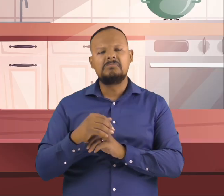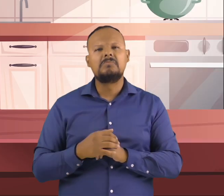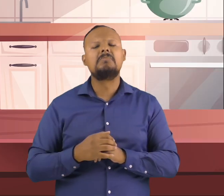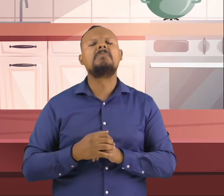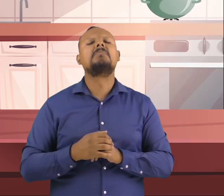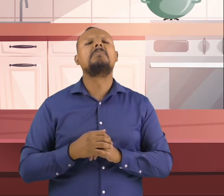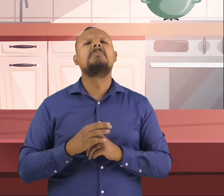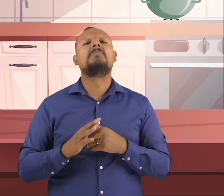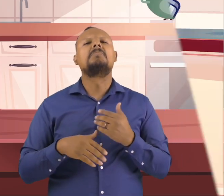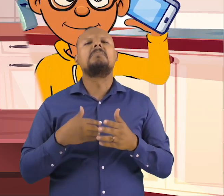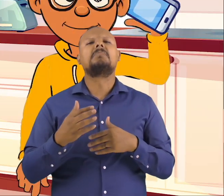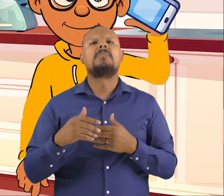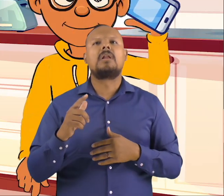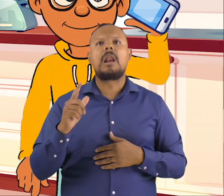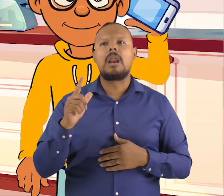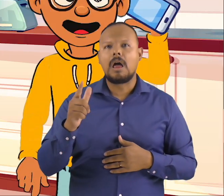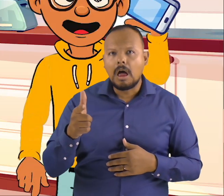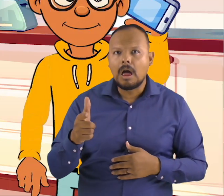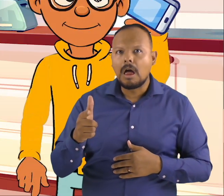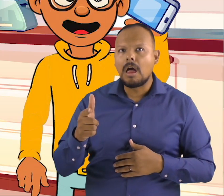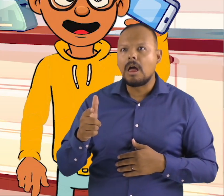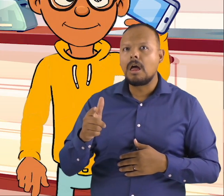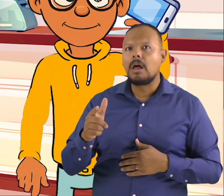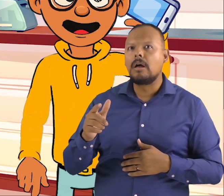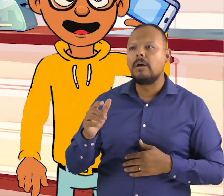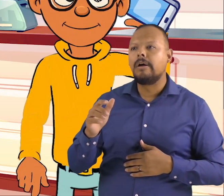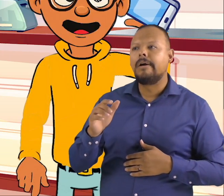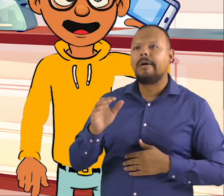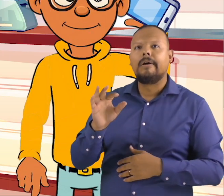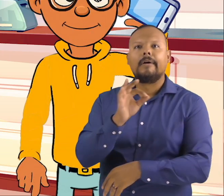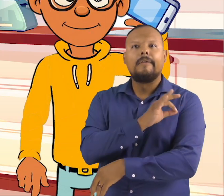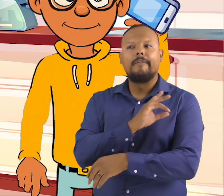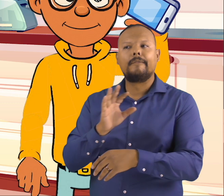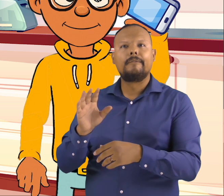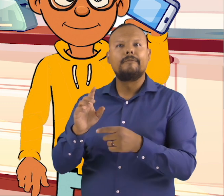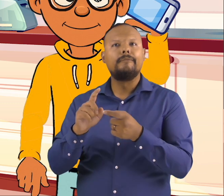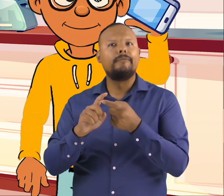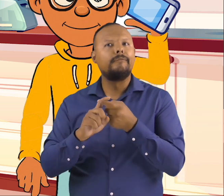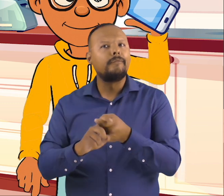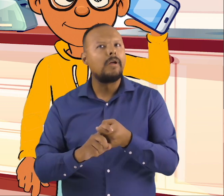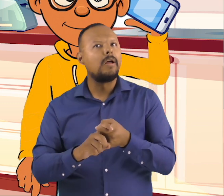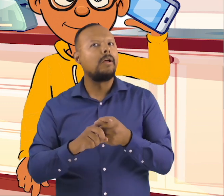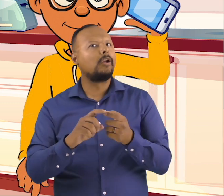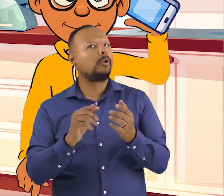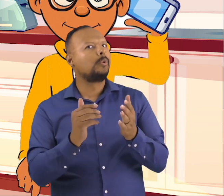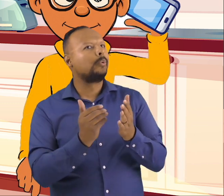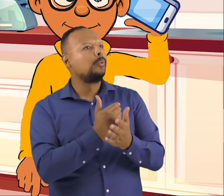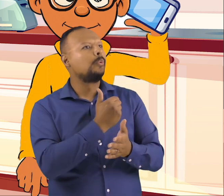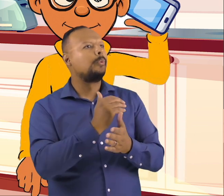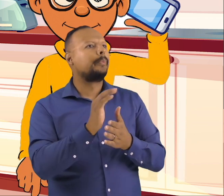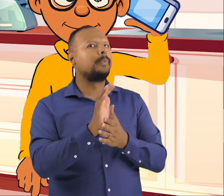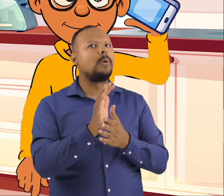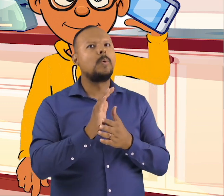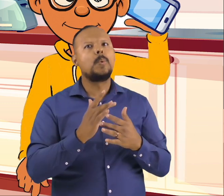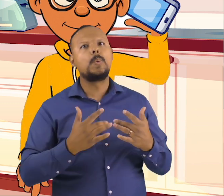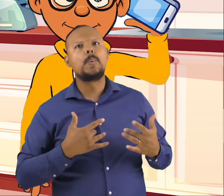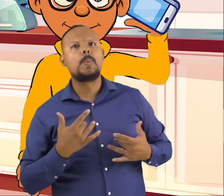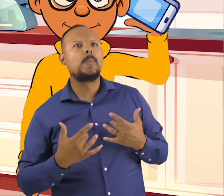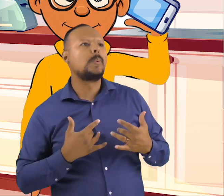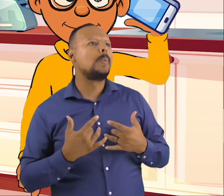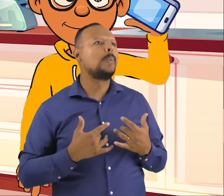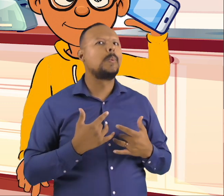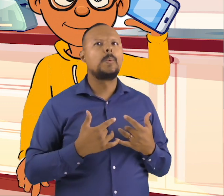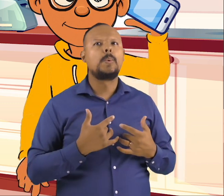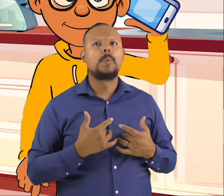Later that day, Frankie's best friend invites her to go see the latest superhero movie at the movie theater.